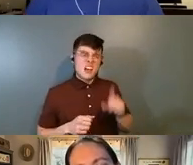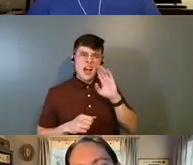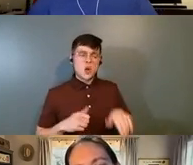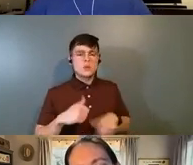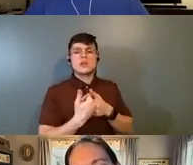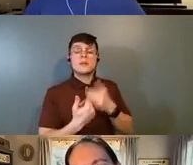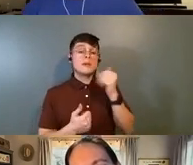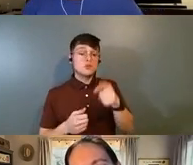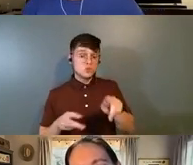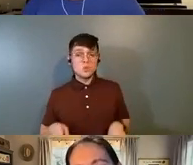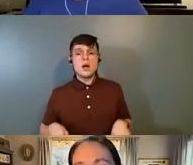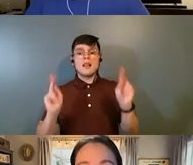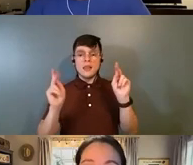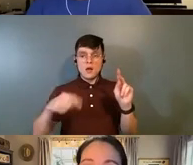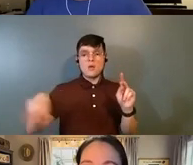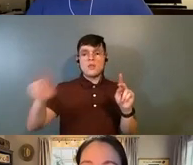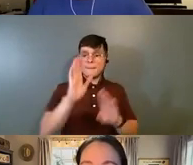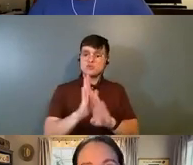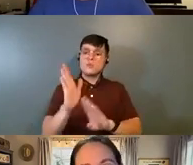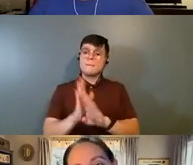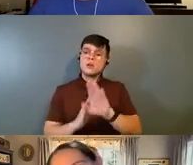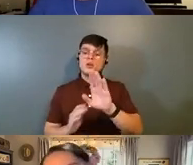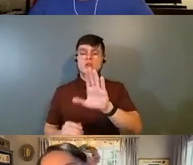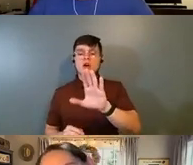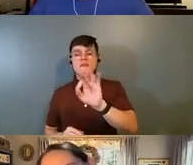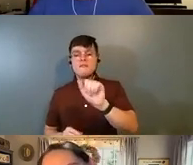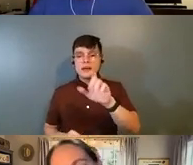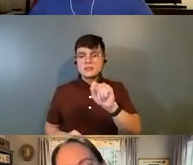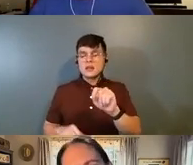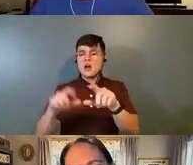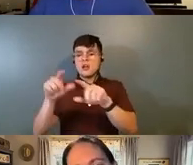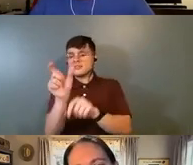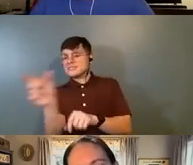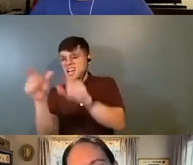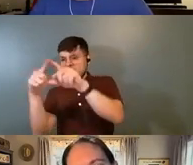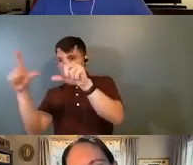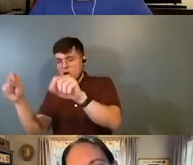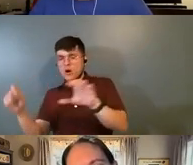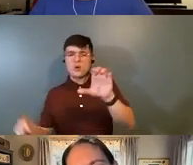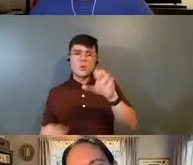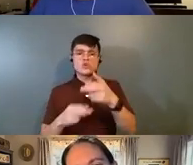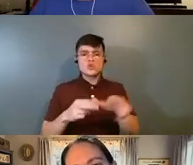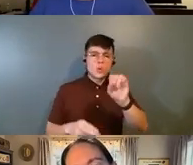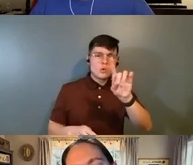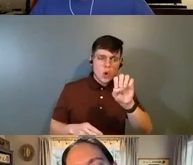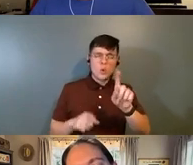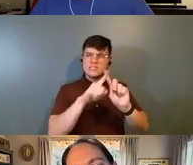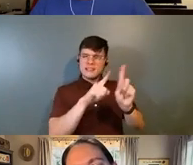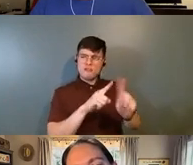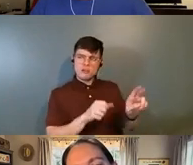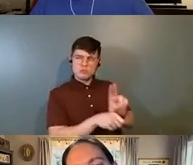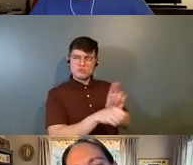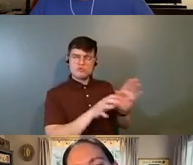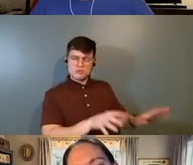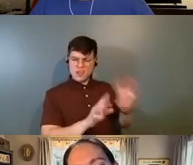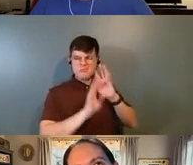allow people to build out their facets like in their sidebars or on a page with shortcodes, right? Like there's a lot of different ways that users can, but it's almost like,